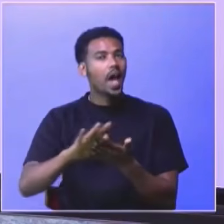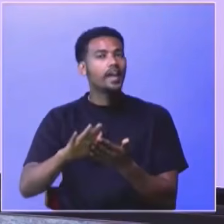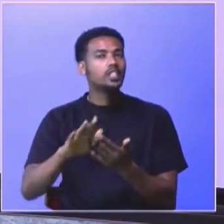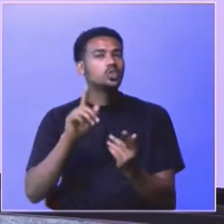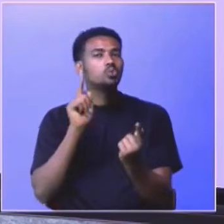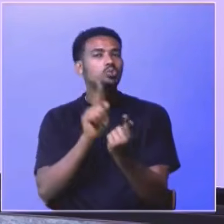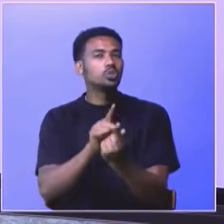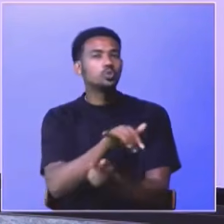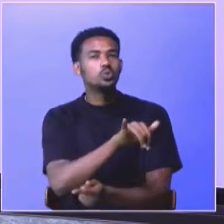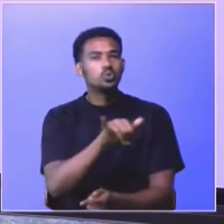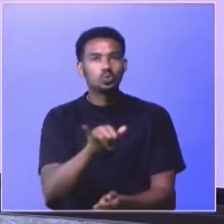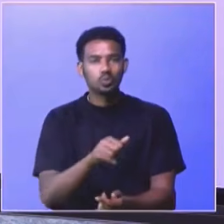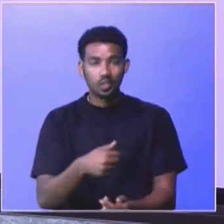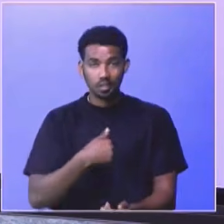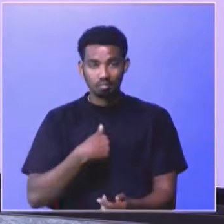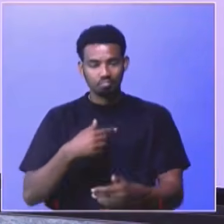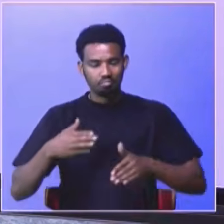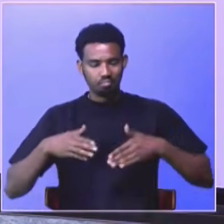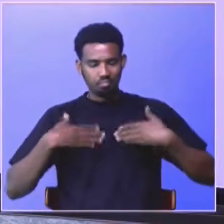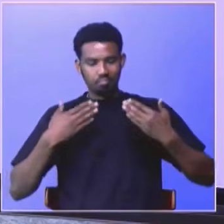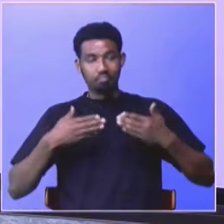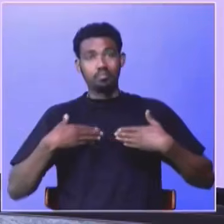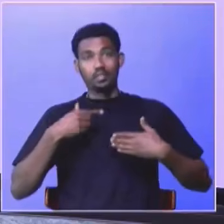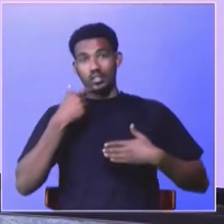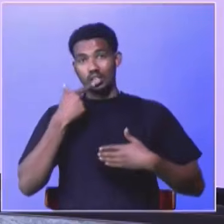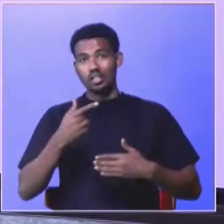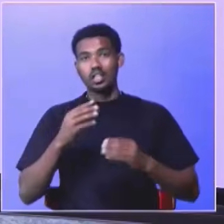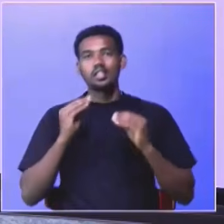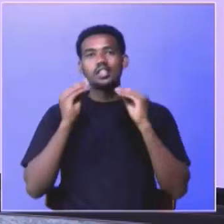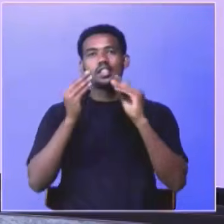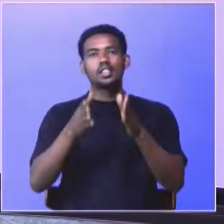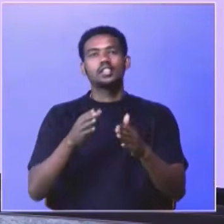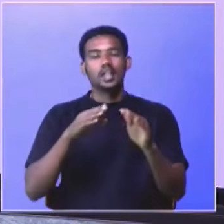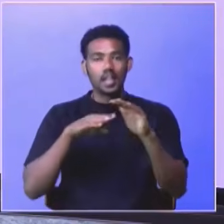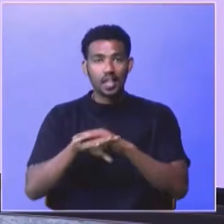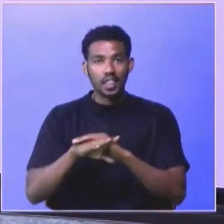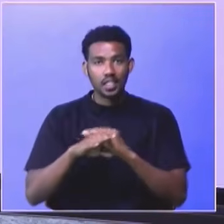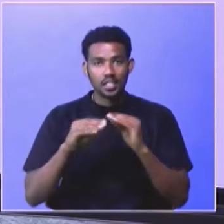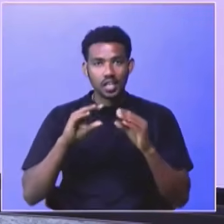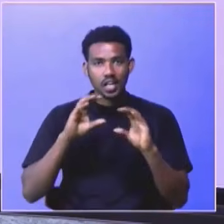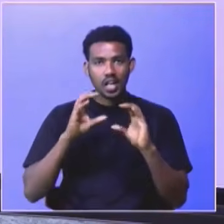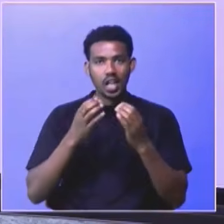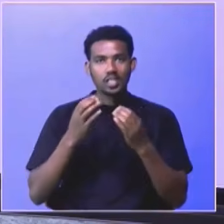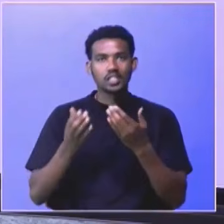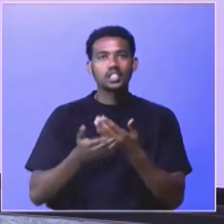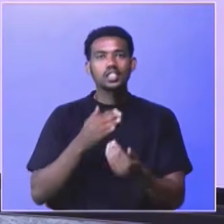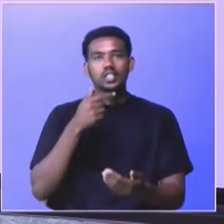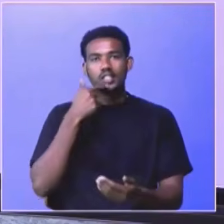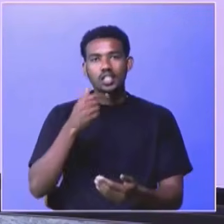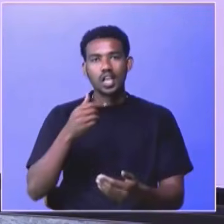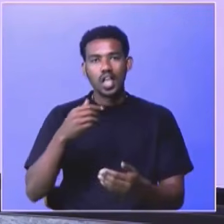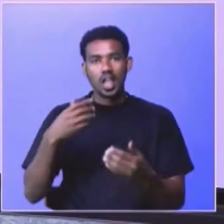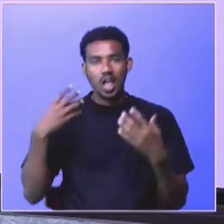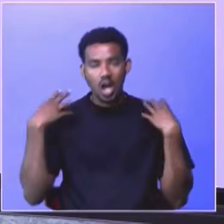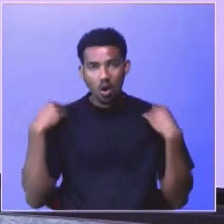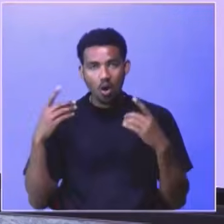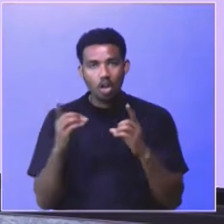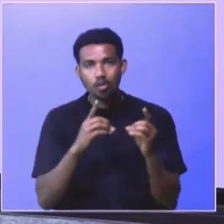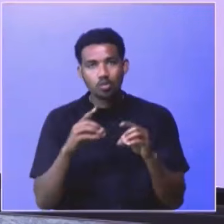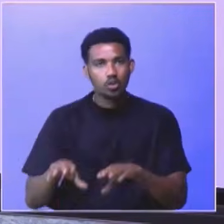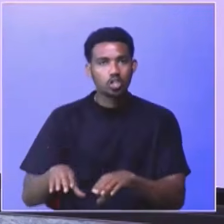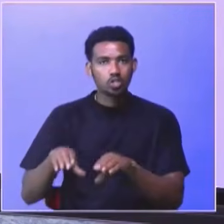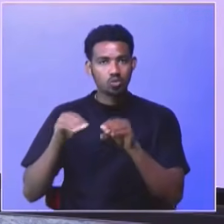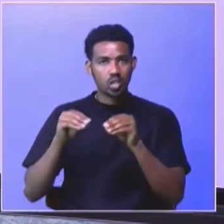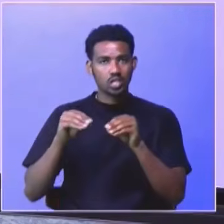Hello, nice to meet you too. And also the teacher, when he's getting the class, easily say, how are you doing, students?